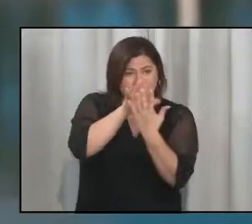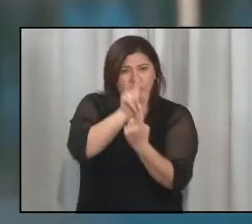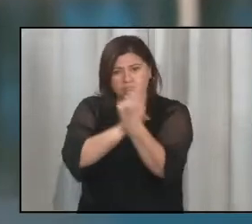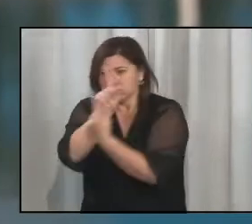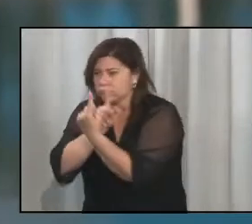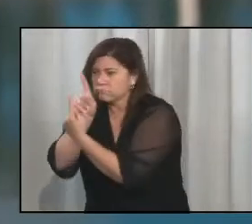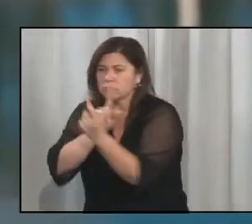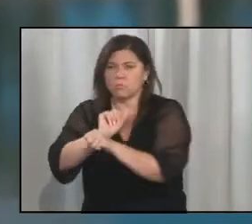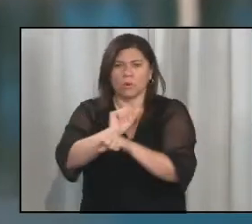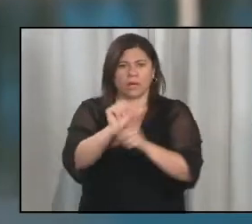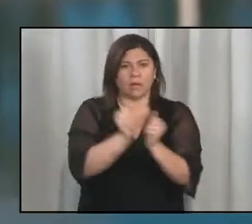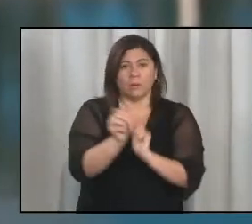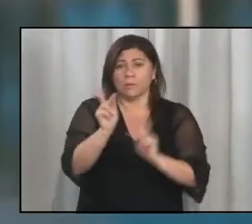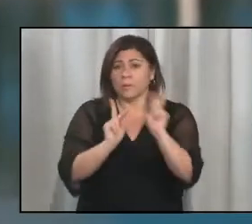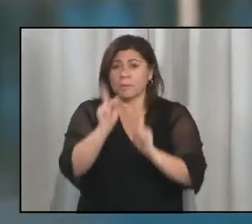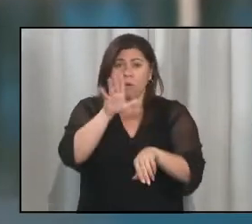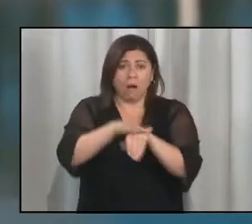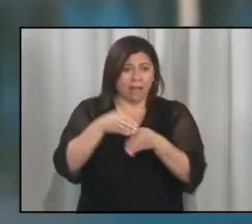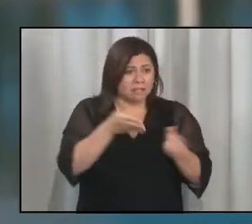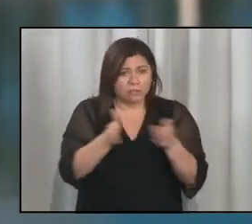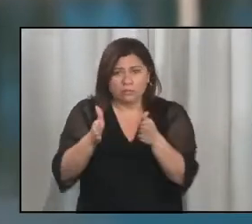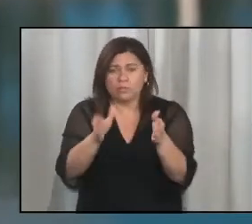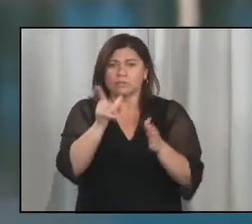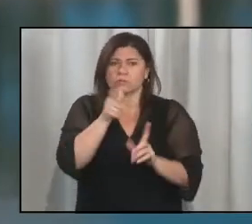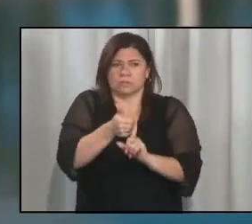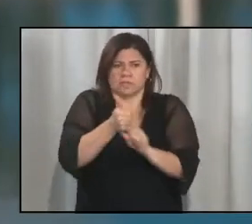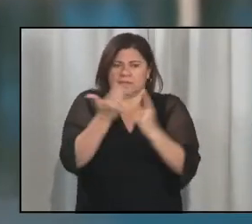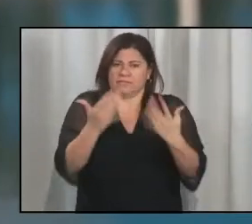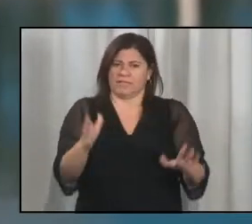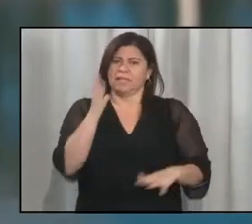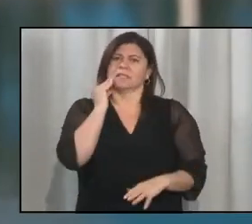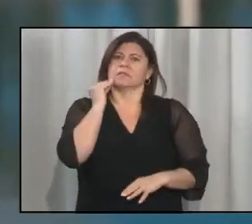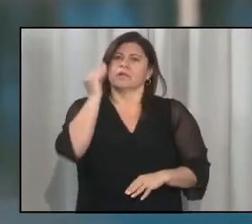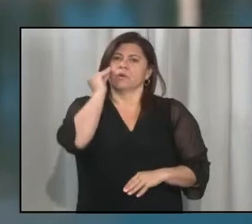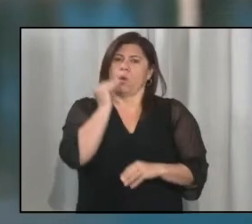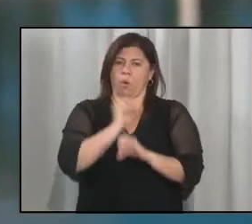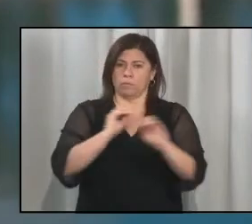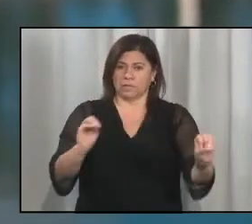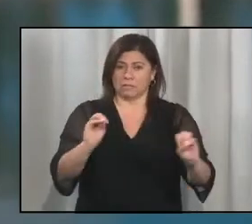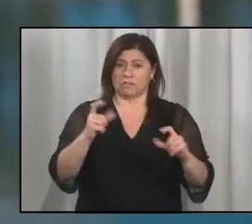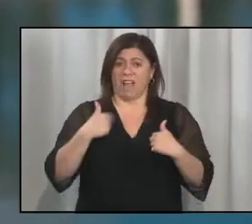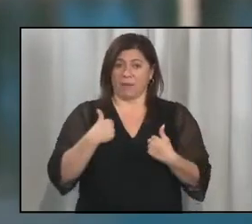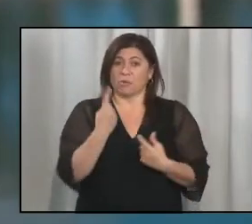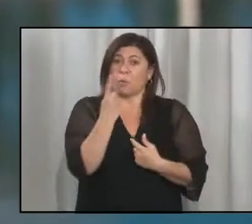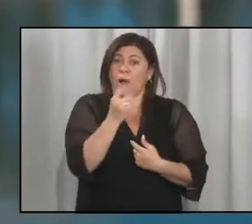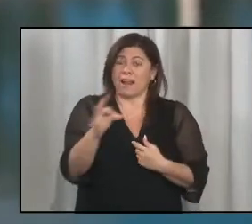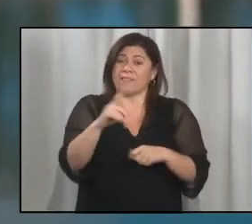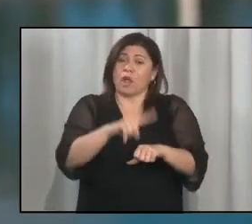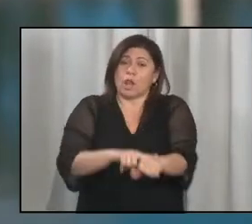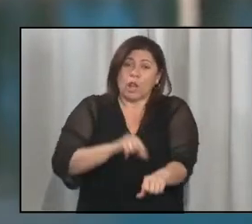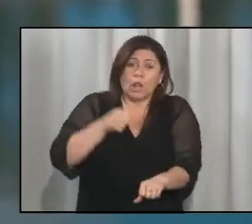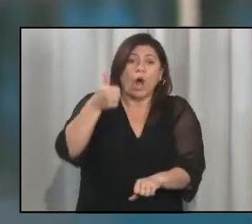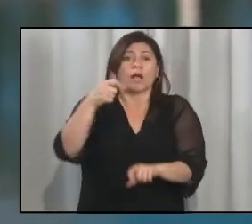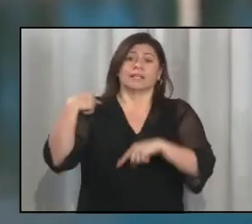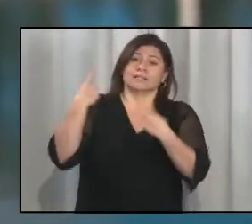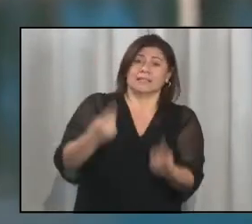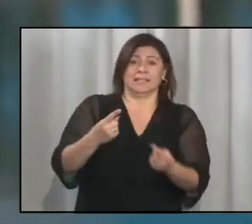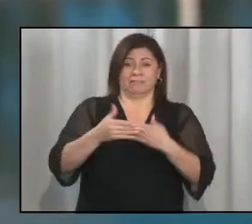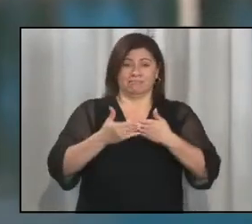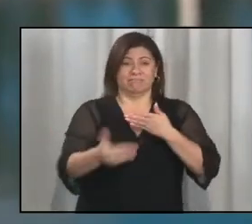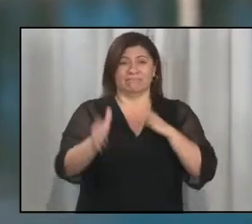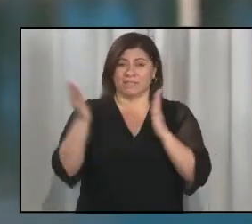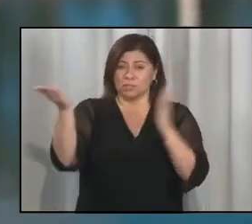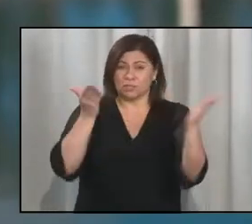homelessness. And I was the outreach coordinator and one of the longest serving outreach street team